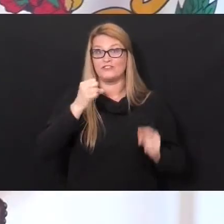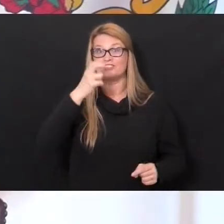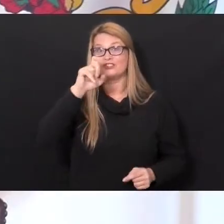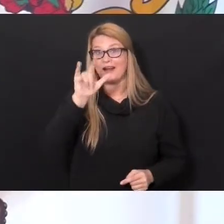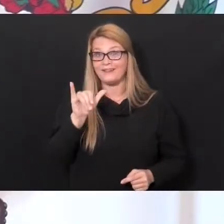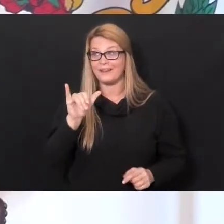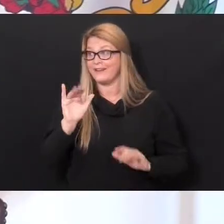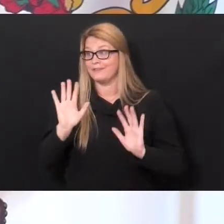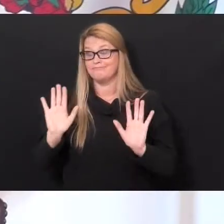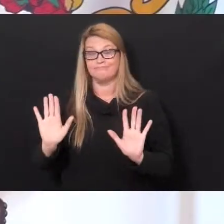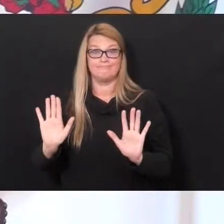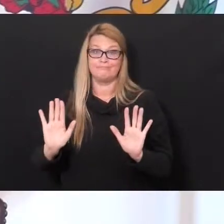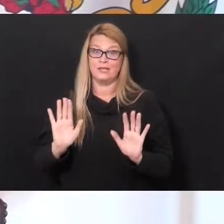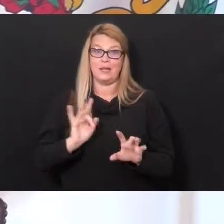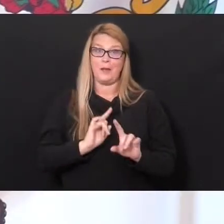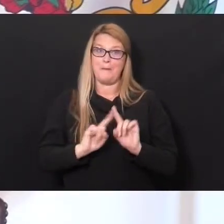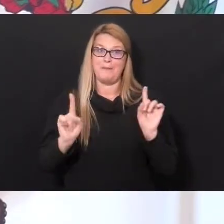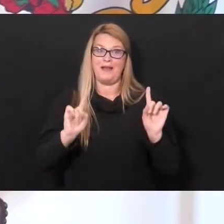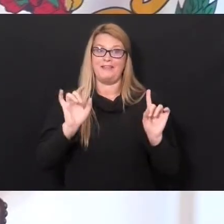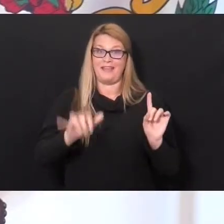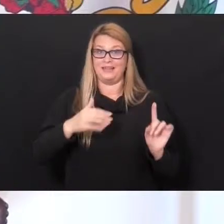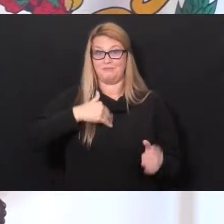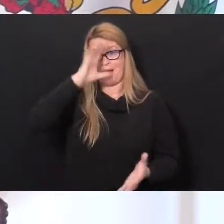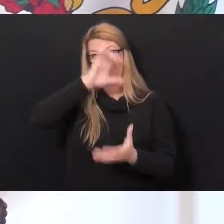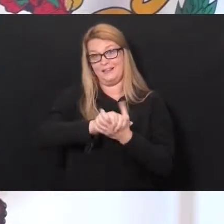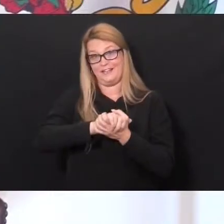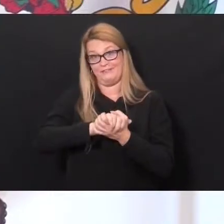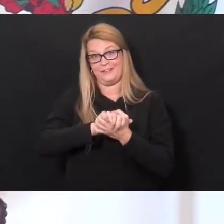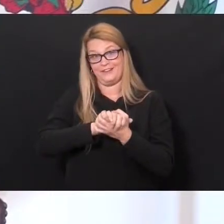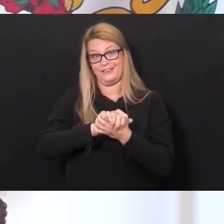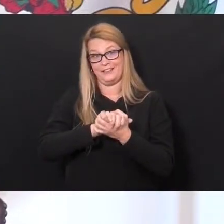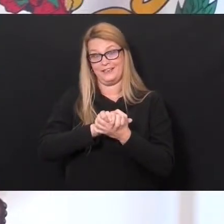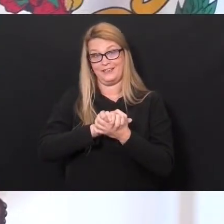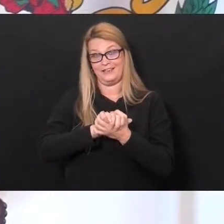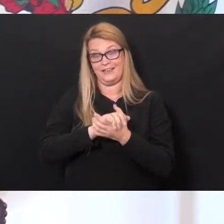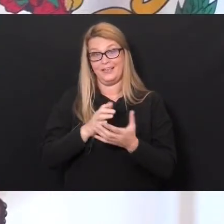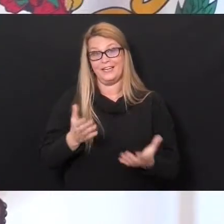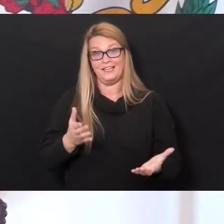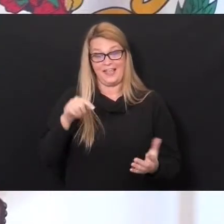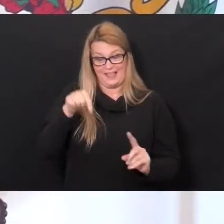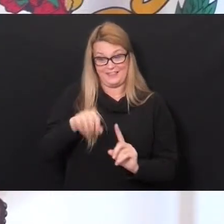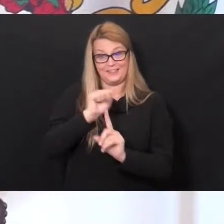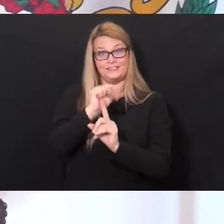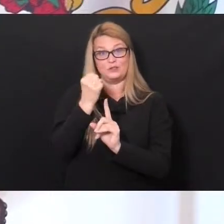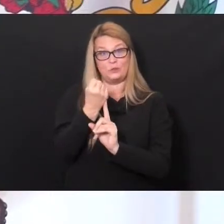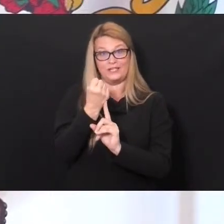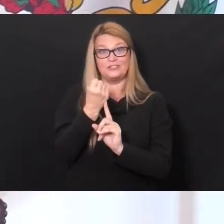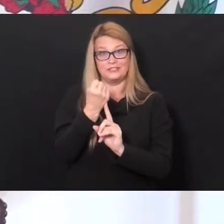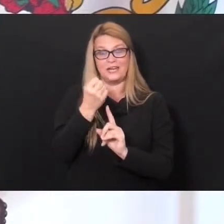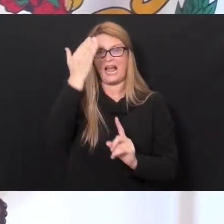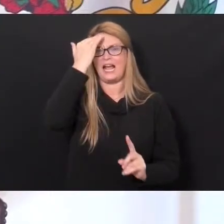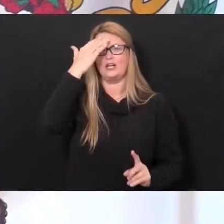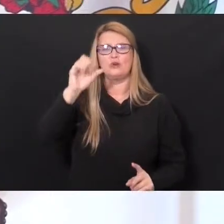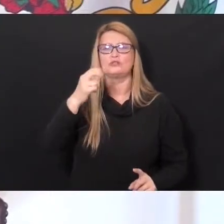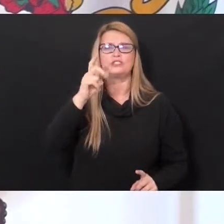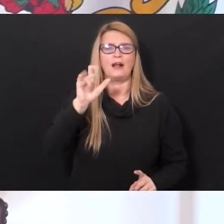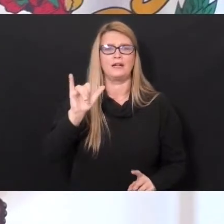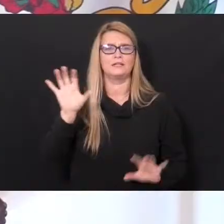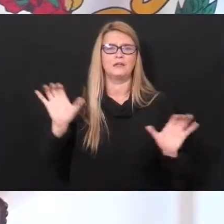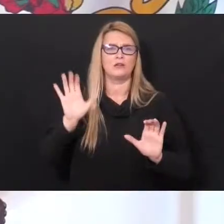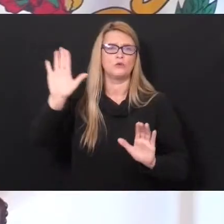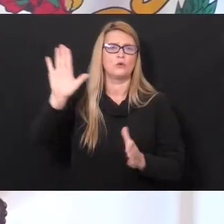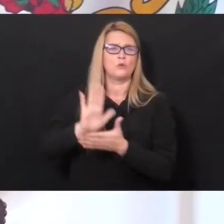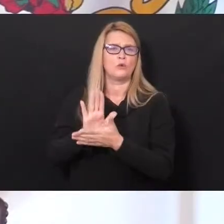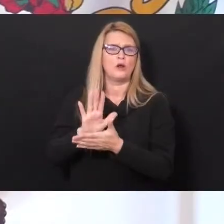about this, but that's exactly how I believe. And in this situation, I know Shelley's done terrific work